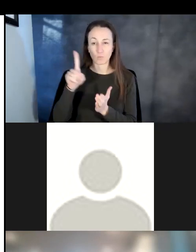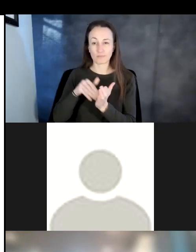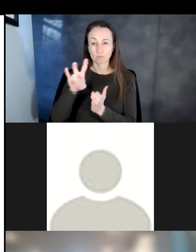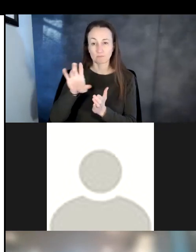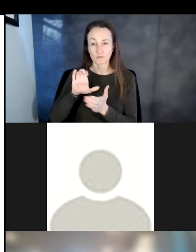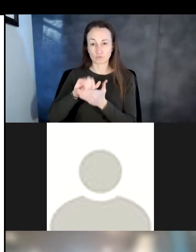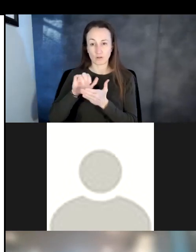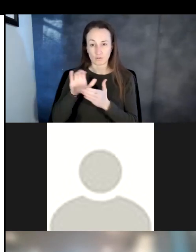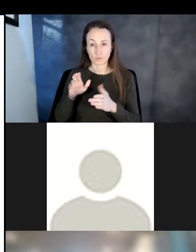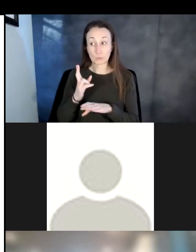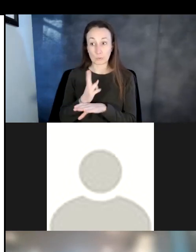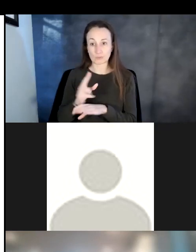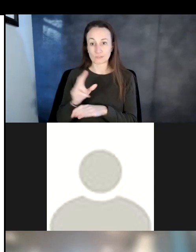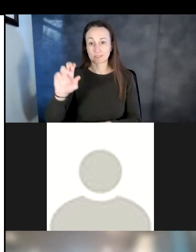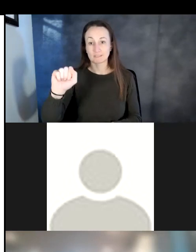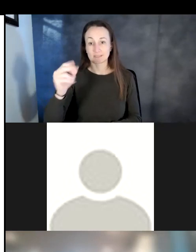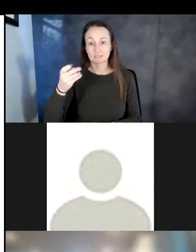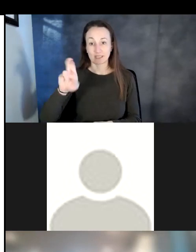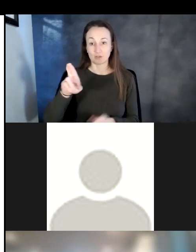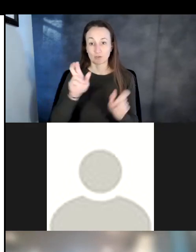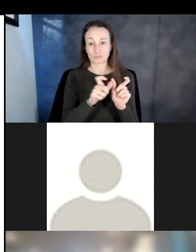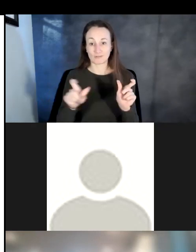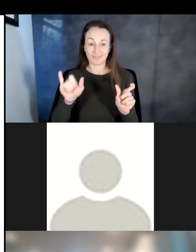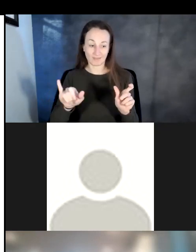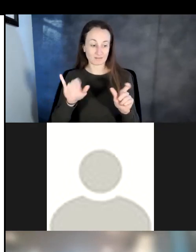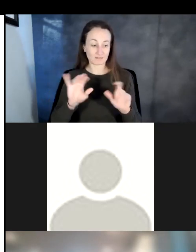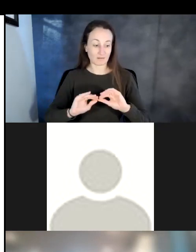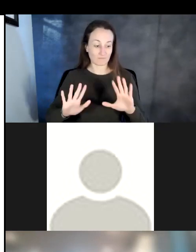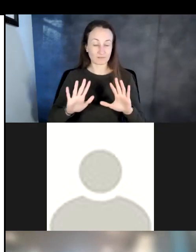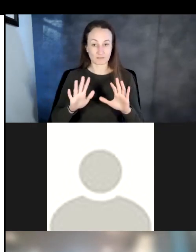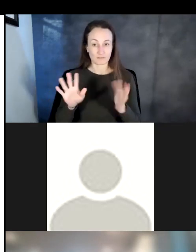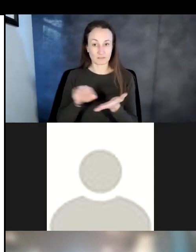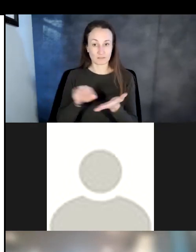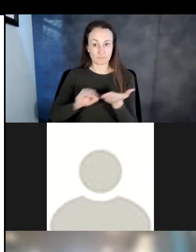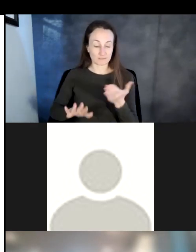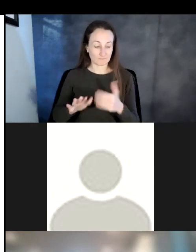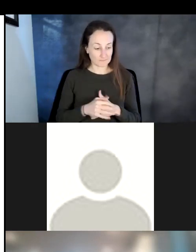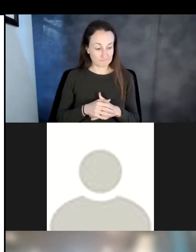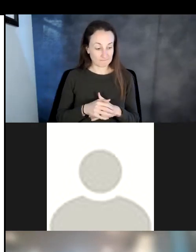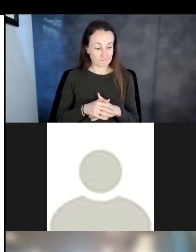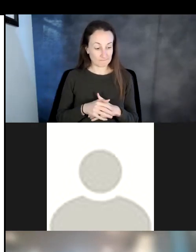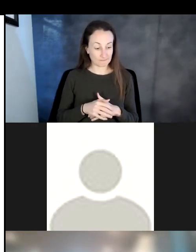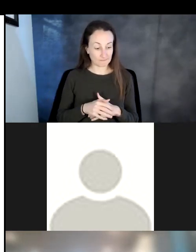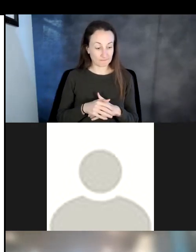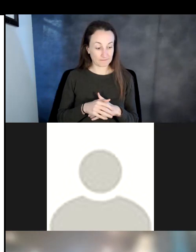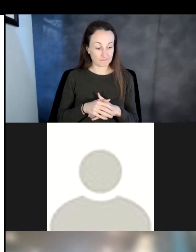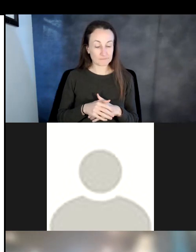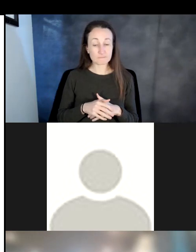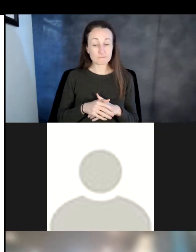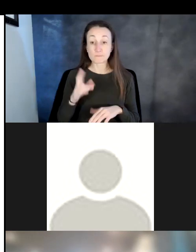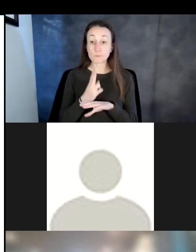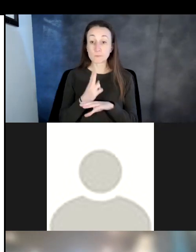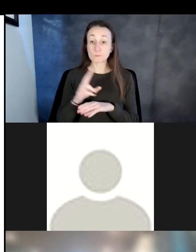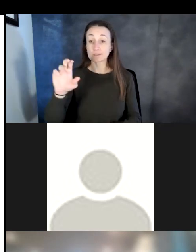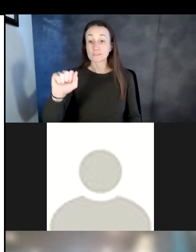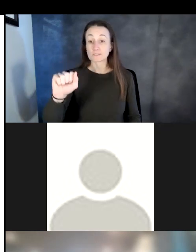to do this with Sanger sequencing, which is obviously quite expensive. Now, the reason that we use Sanger sequencing is typically